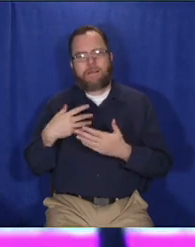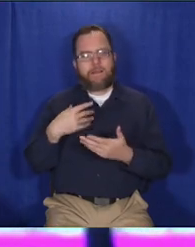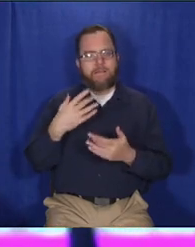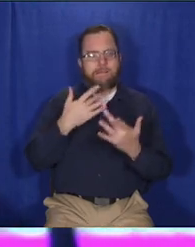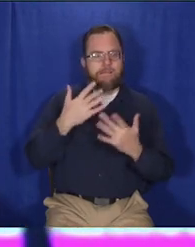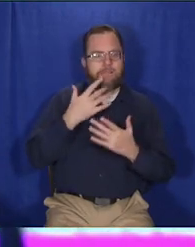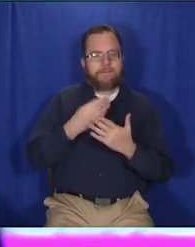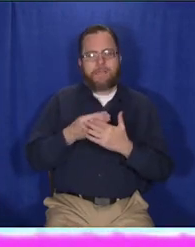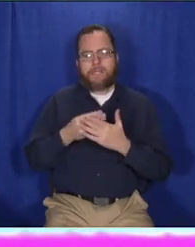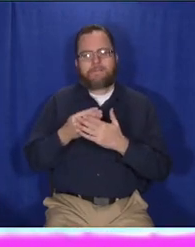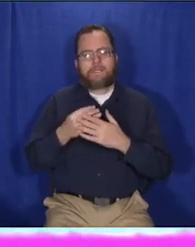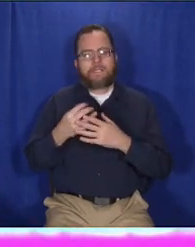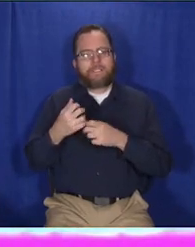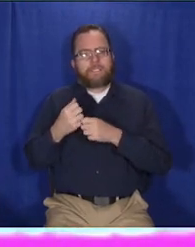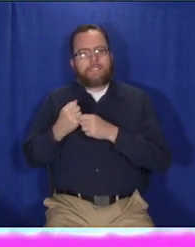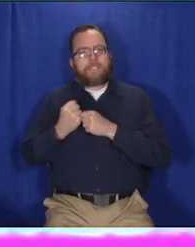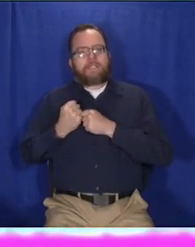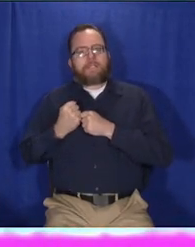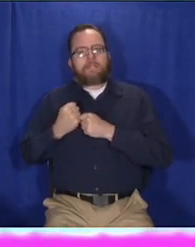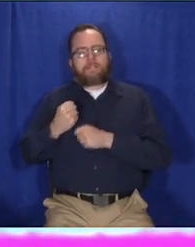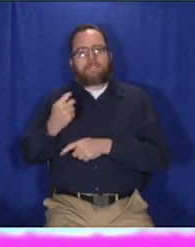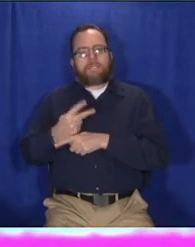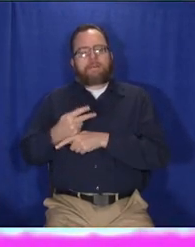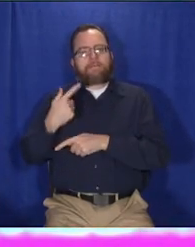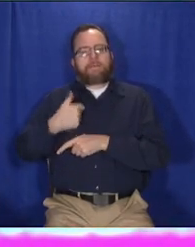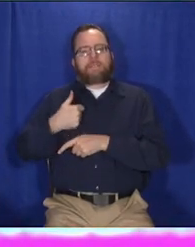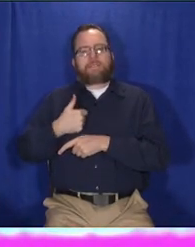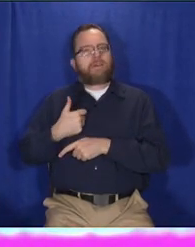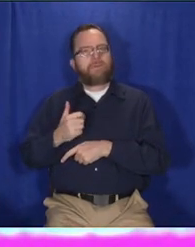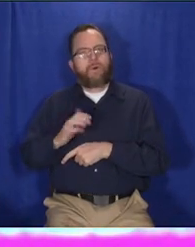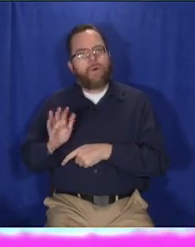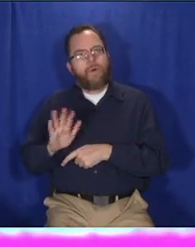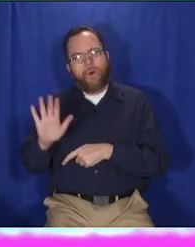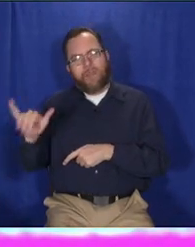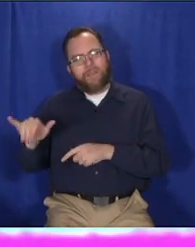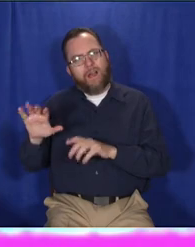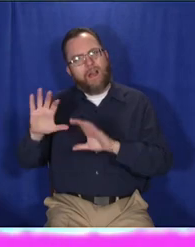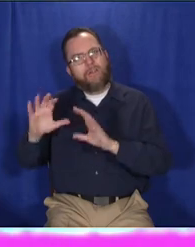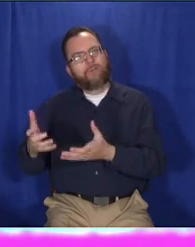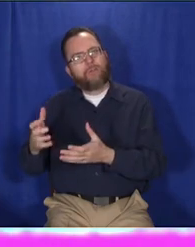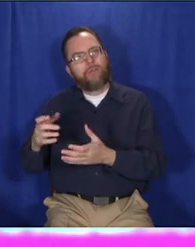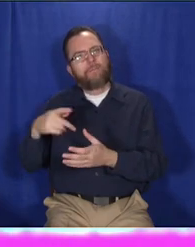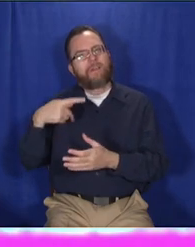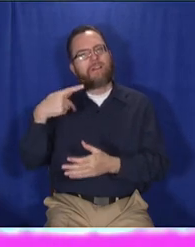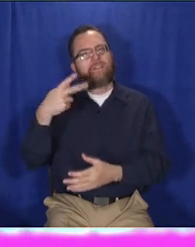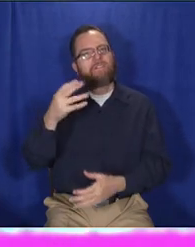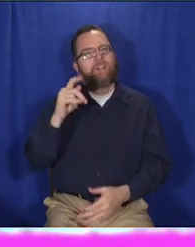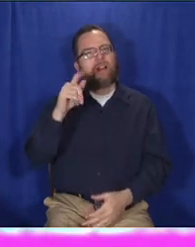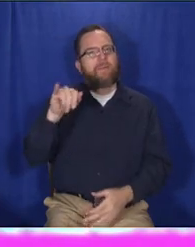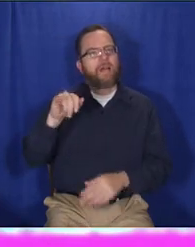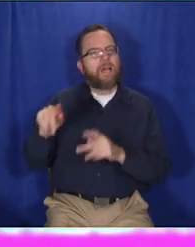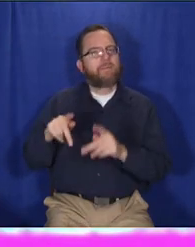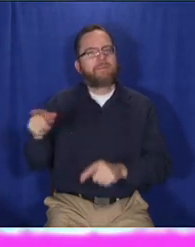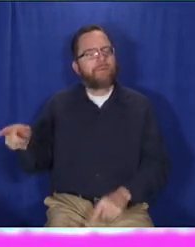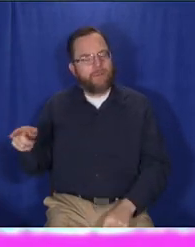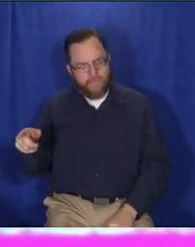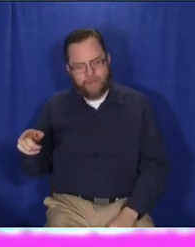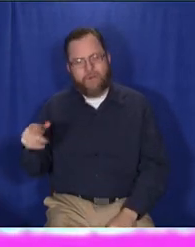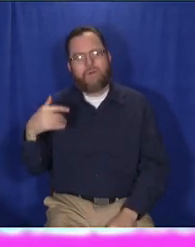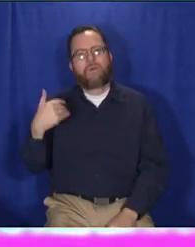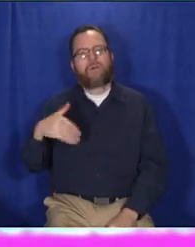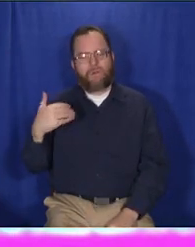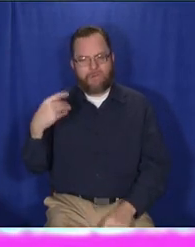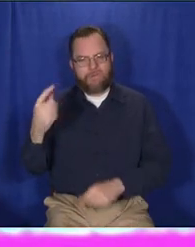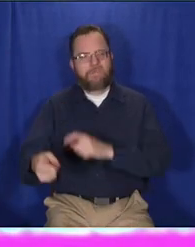And I think for all of us, we're in a time, maybe our bank account isn't in a time of scarcity, for some of us it is, but we certainly are